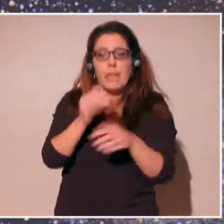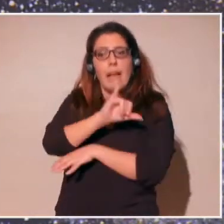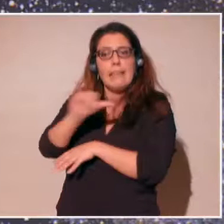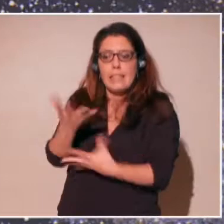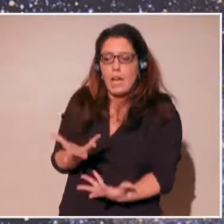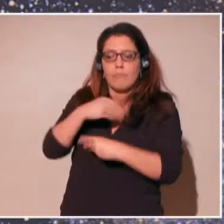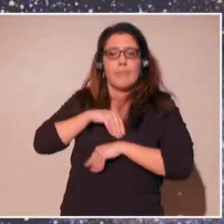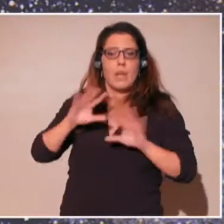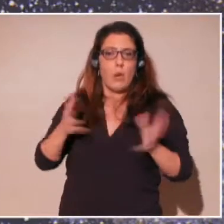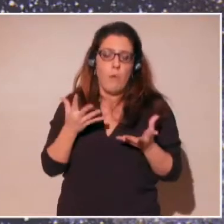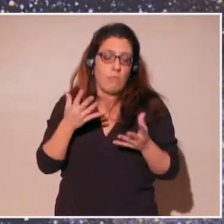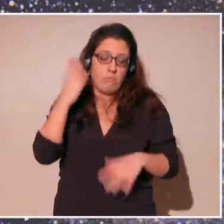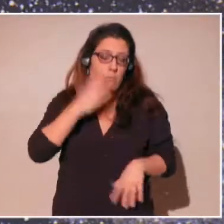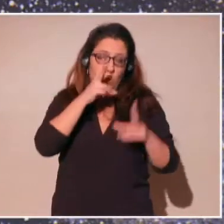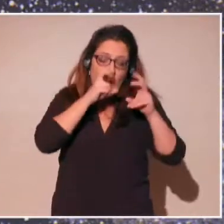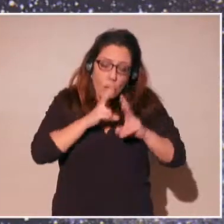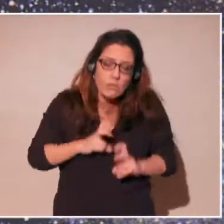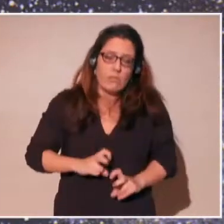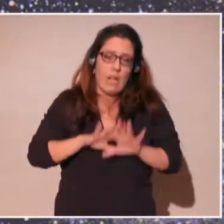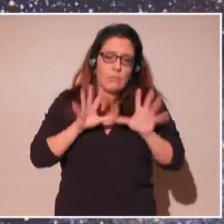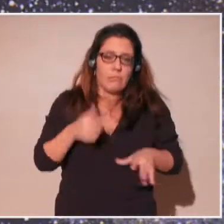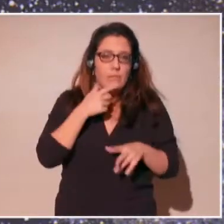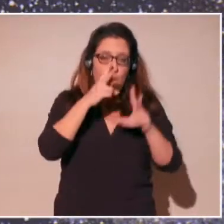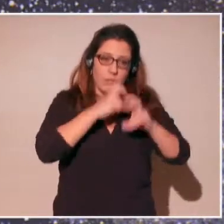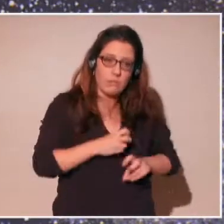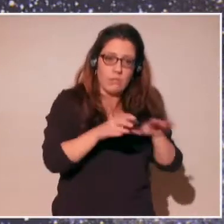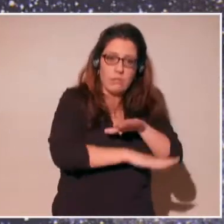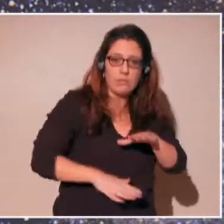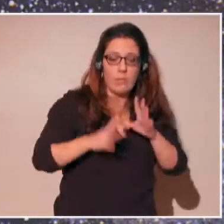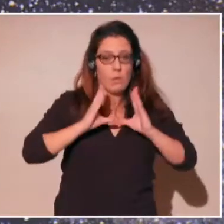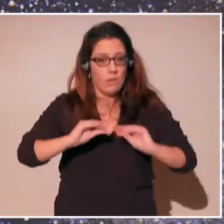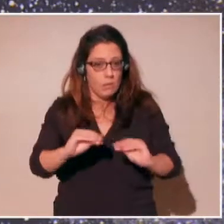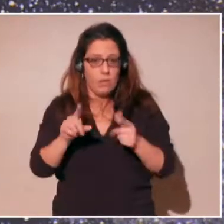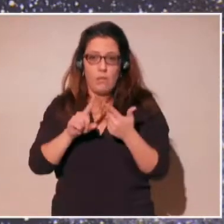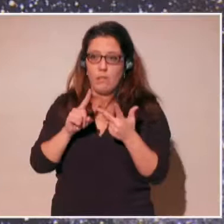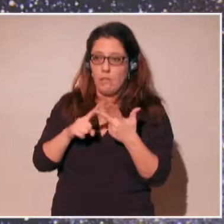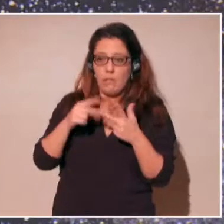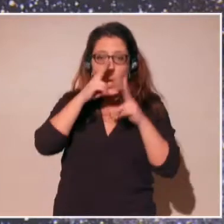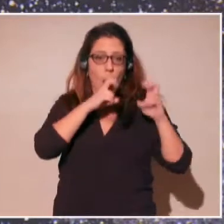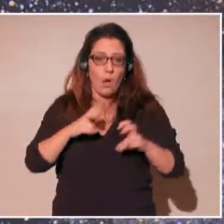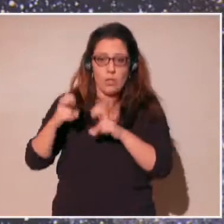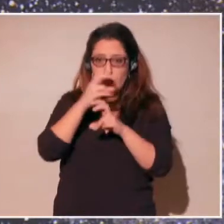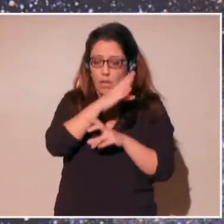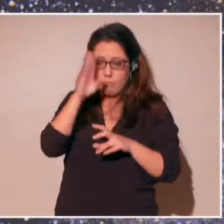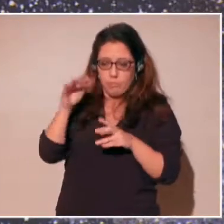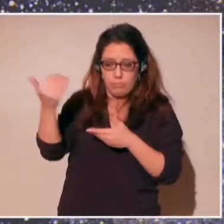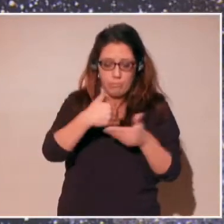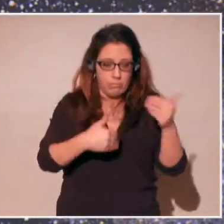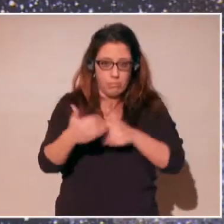really want to harness artificial intelligence, we really have to invest in research, fundamental research, applied